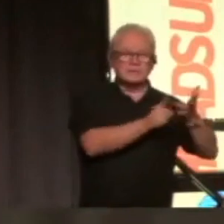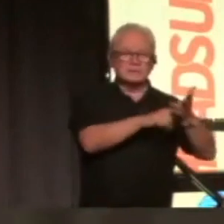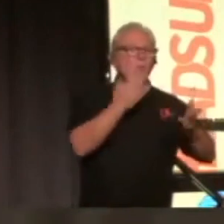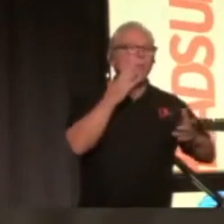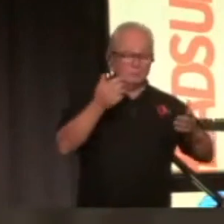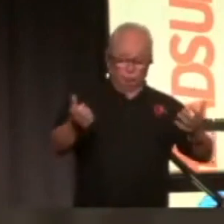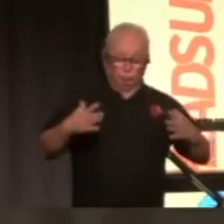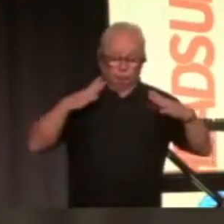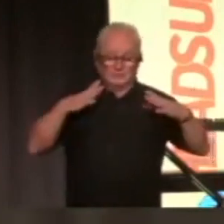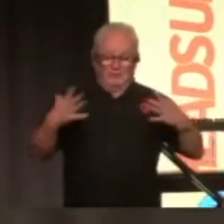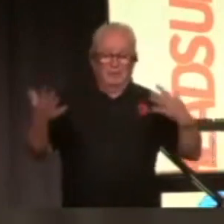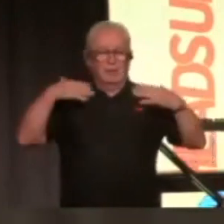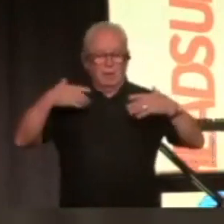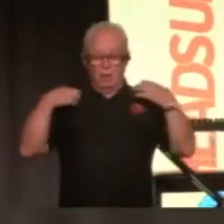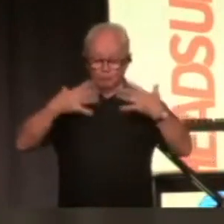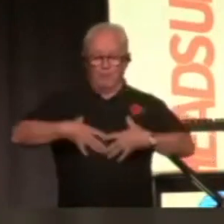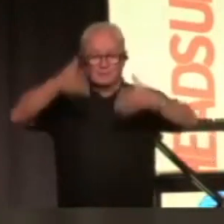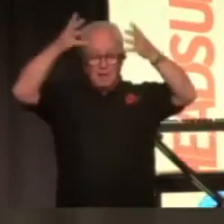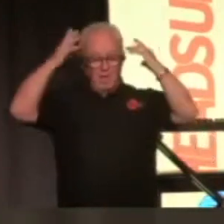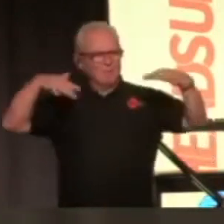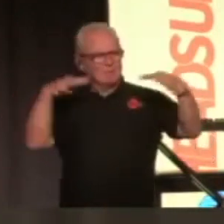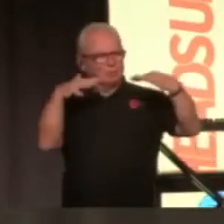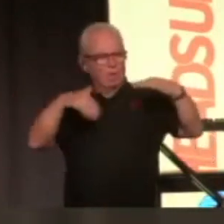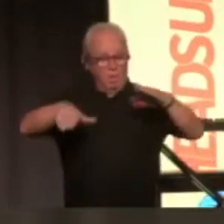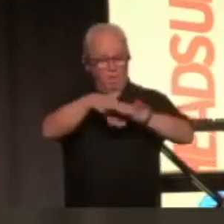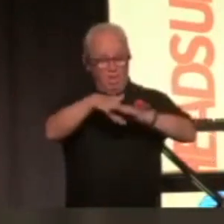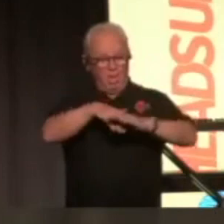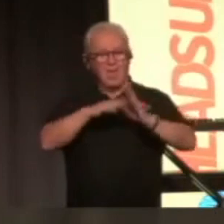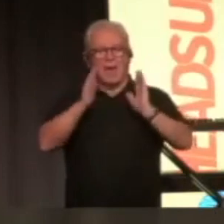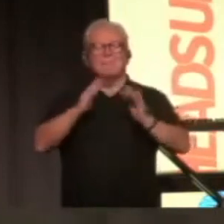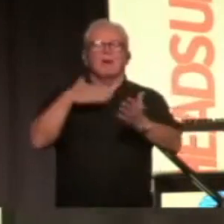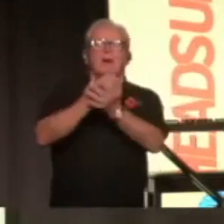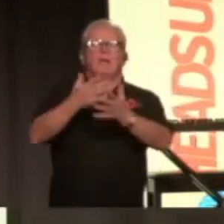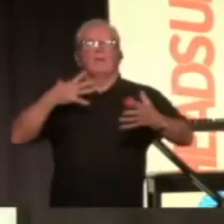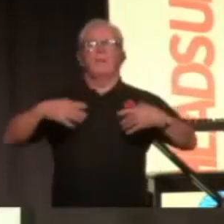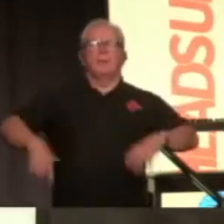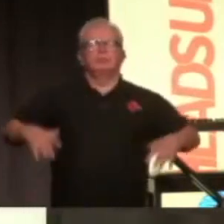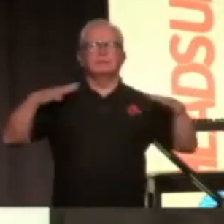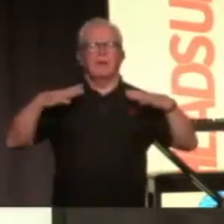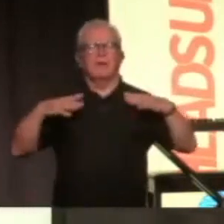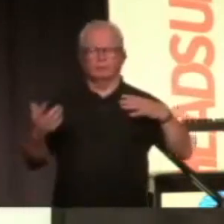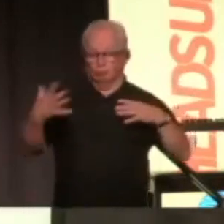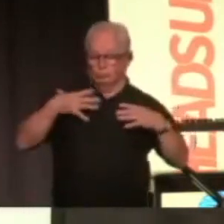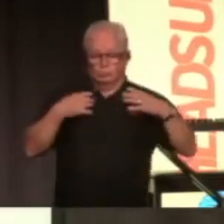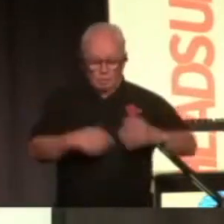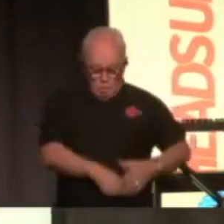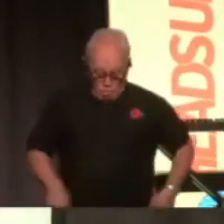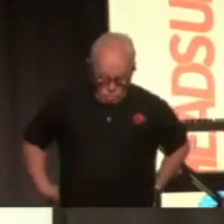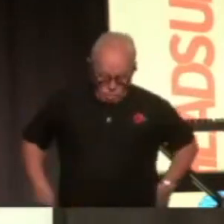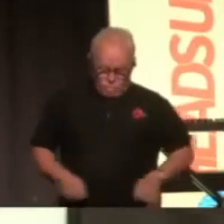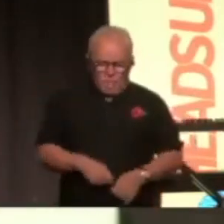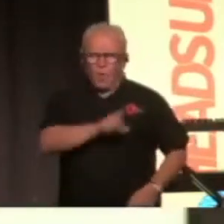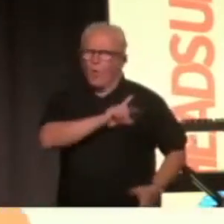when you're dressed for the battle, then he says, having done all to stand, you're getting all dressed up, and there's a purpose of getting dressed